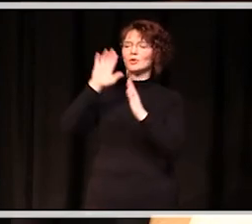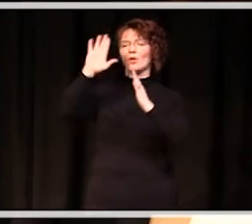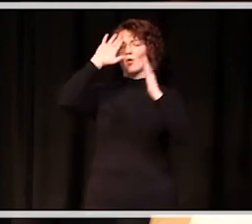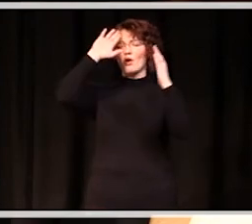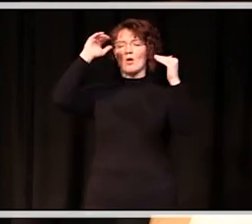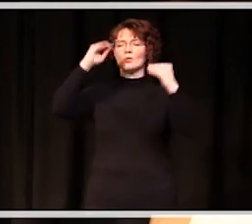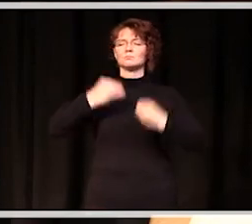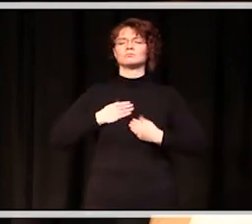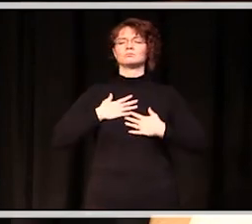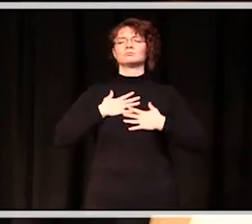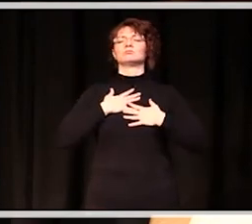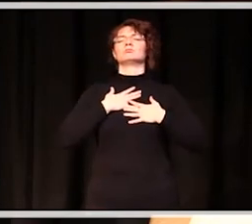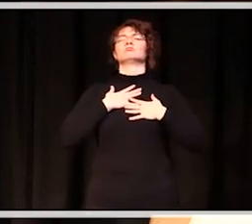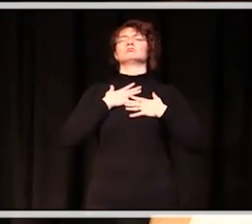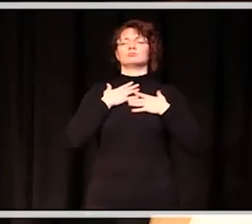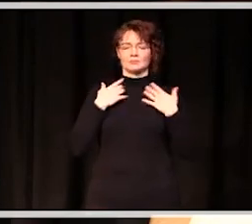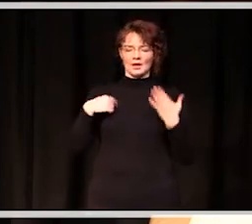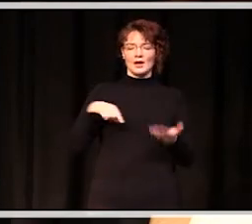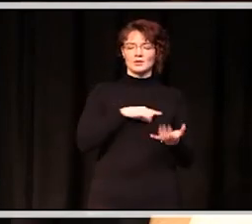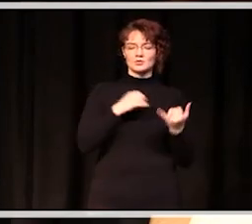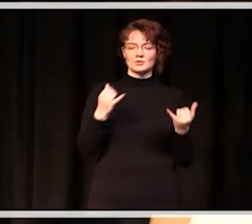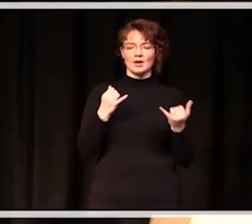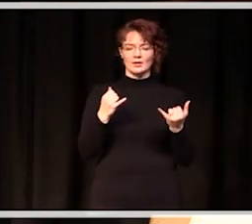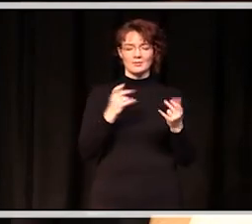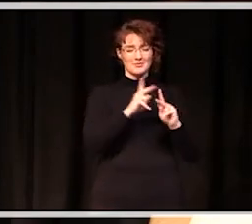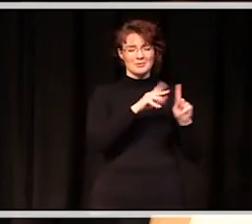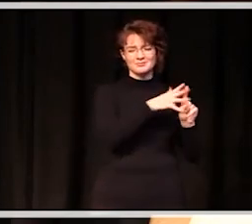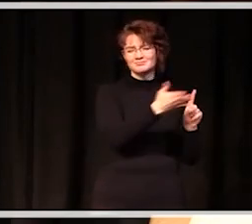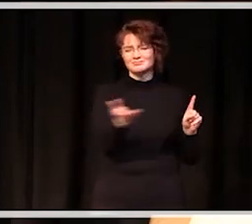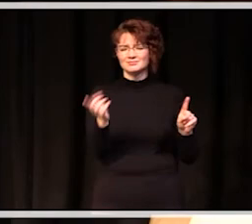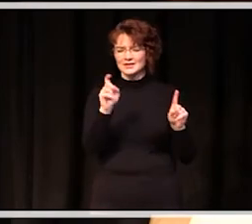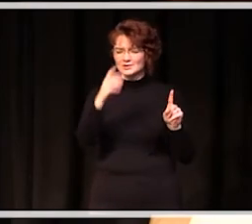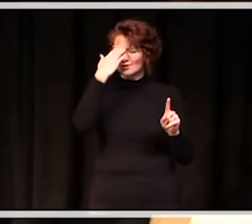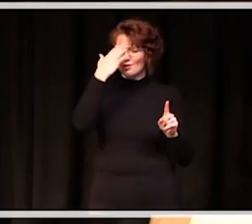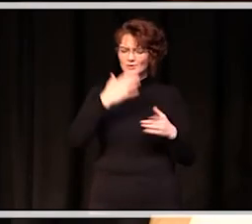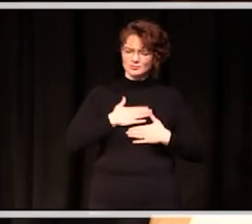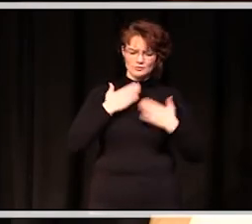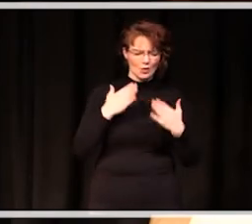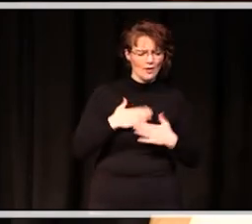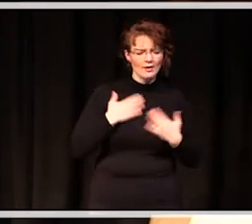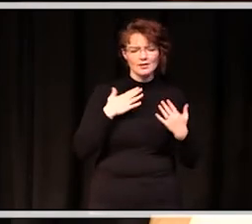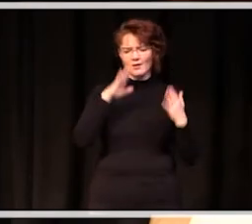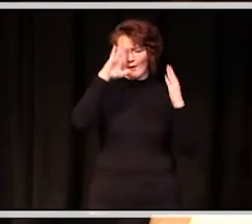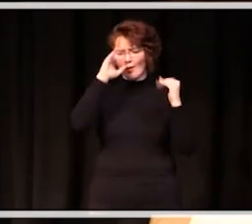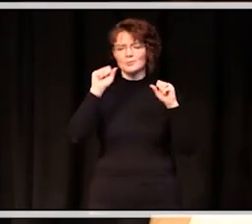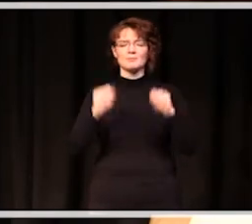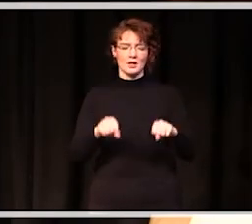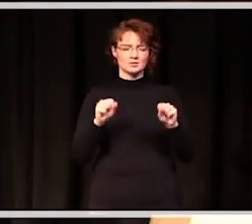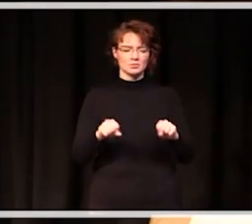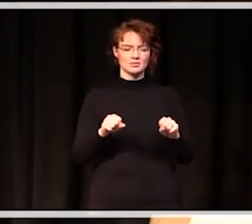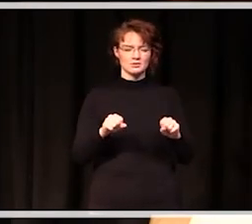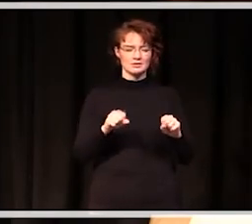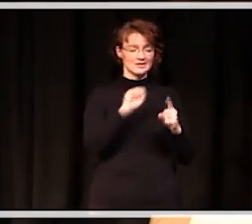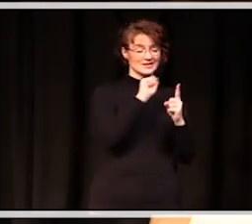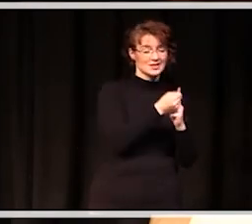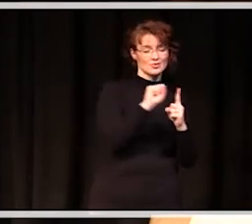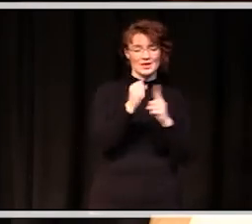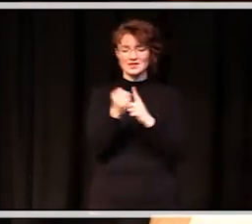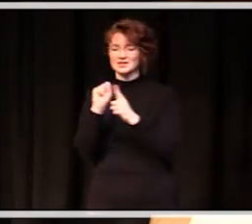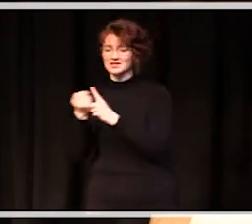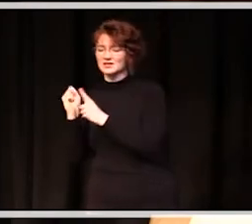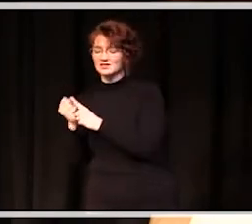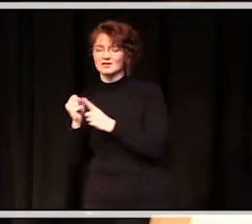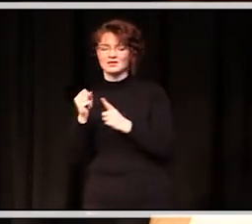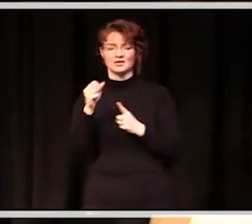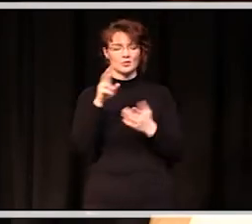hearts? Oh, Lord, people today, they need to know that joy is possible, that hope is possible. Yet all the circumstances around us, as we read news